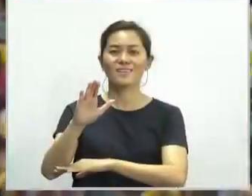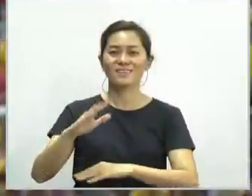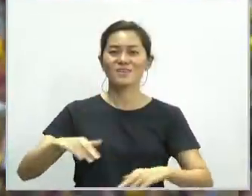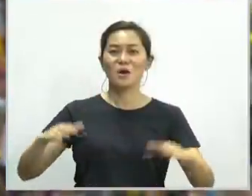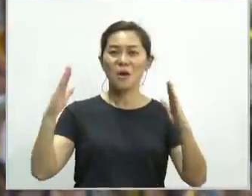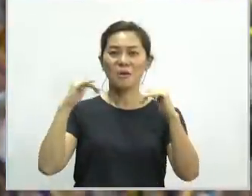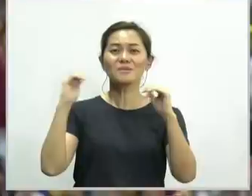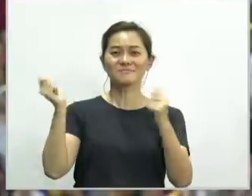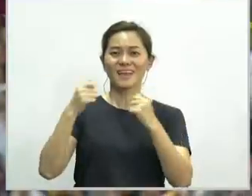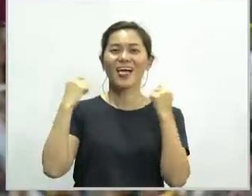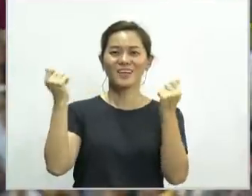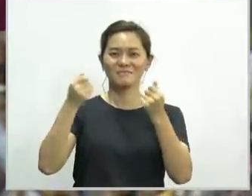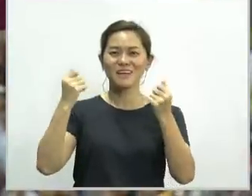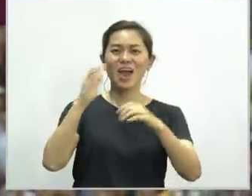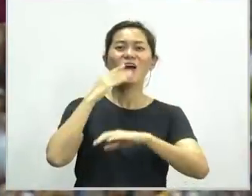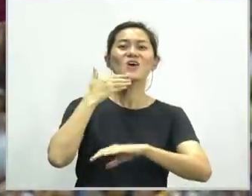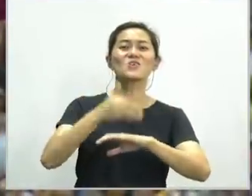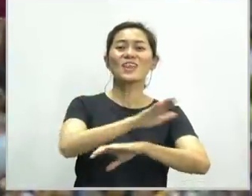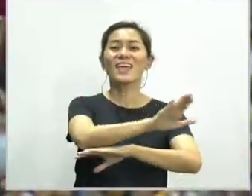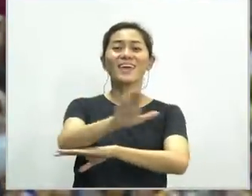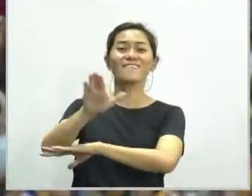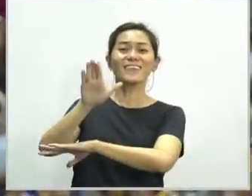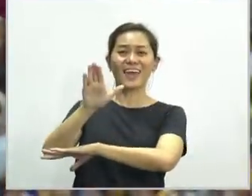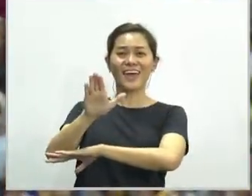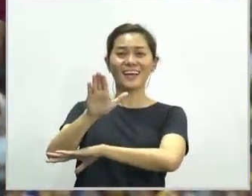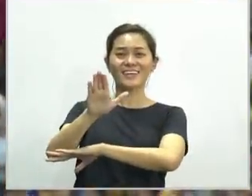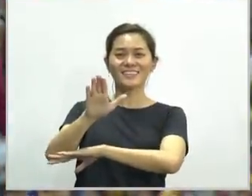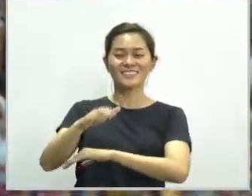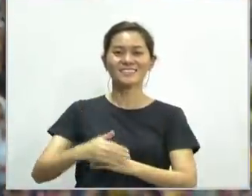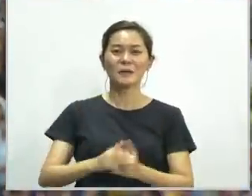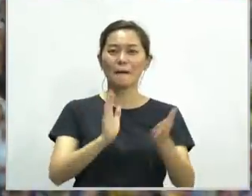of hope. Good evening.